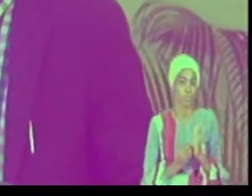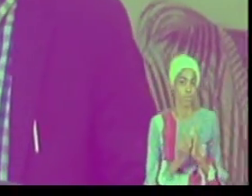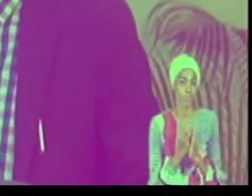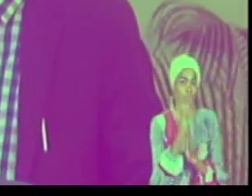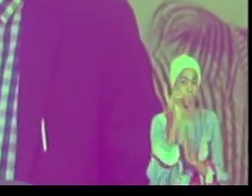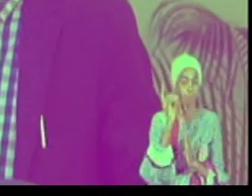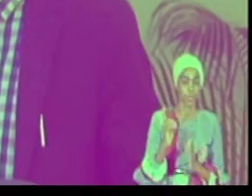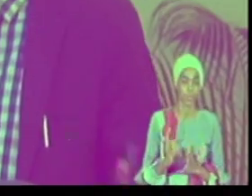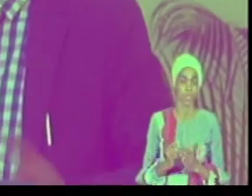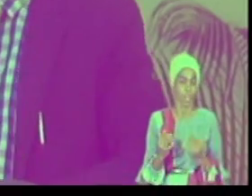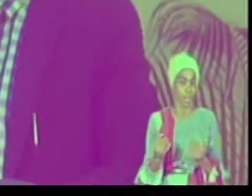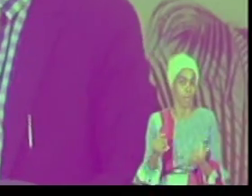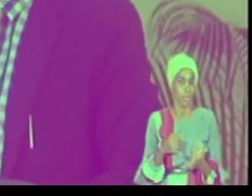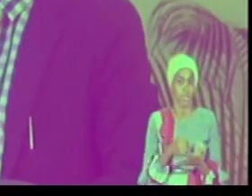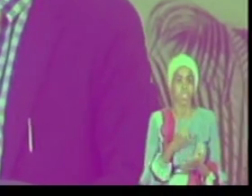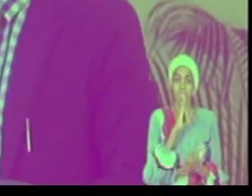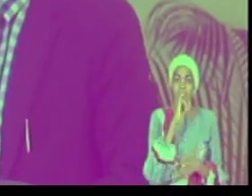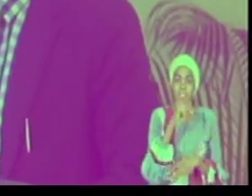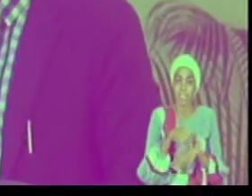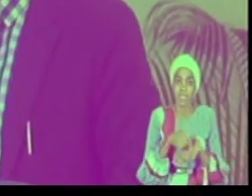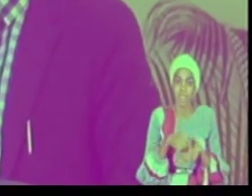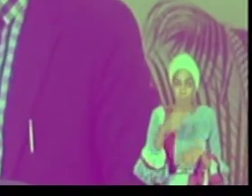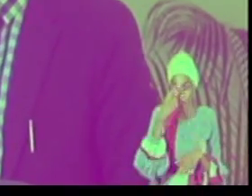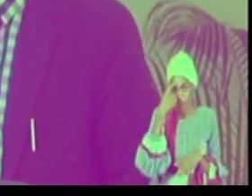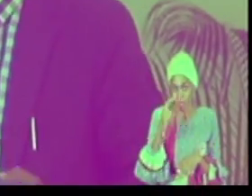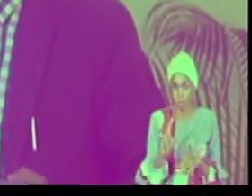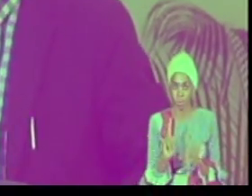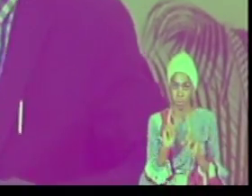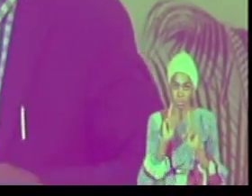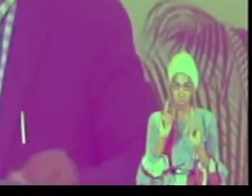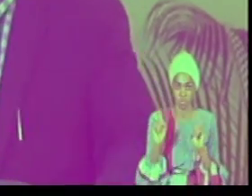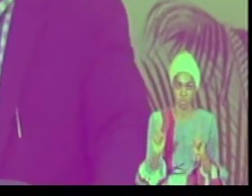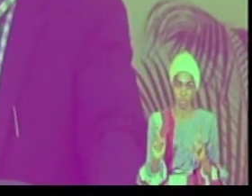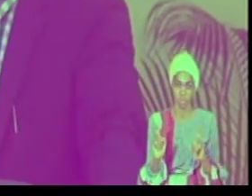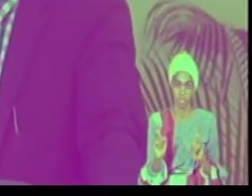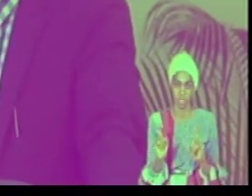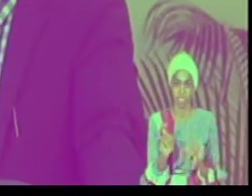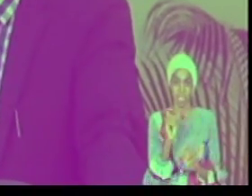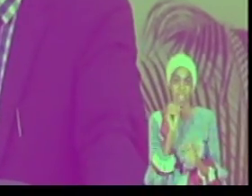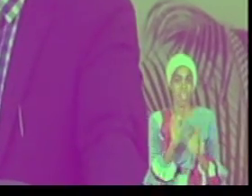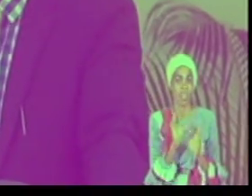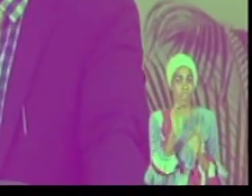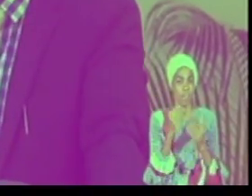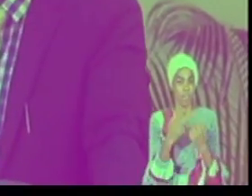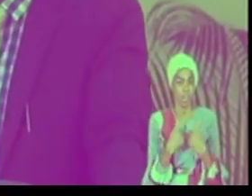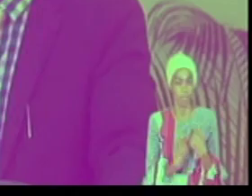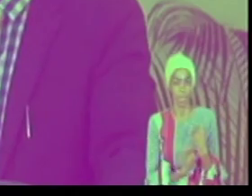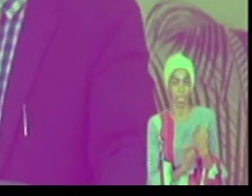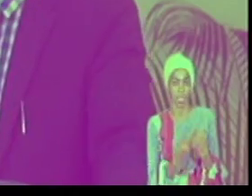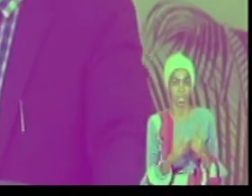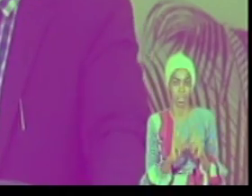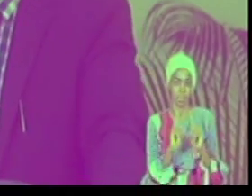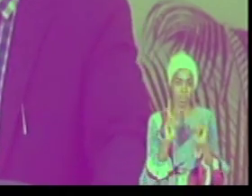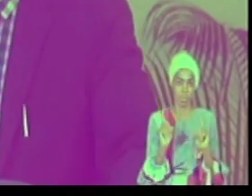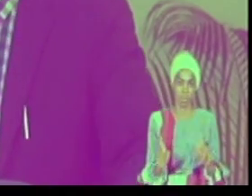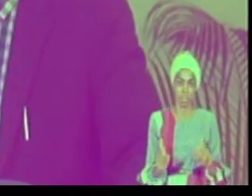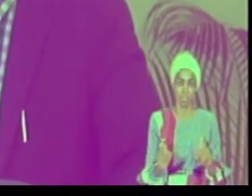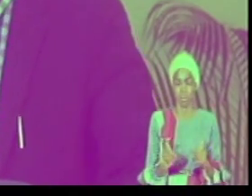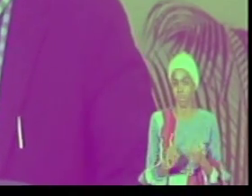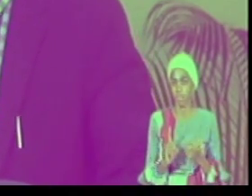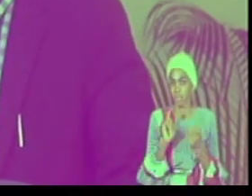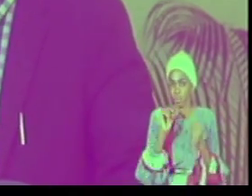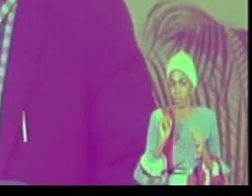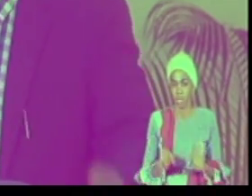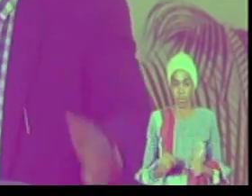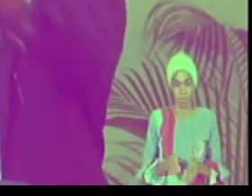audience. So if you have any question to ask the guest speaker, you can come out of the